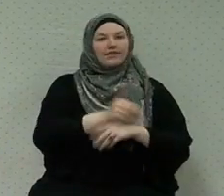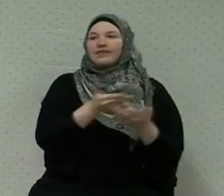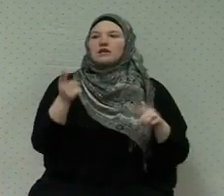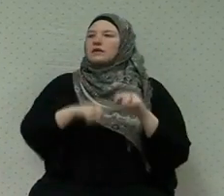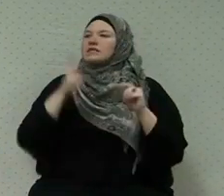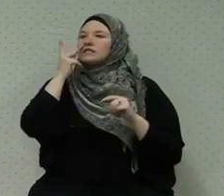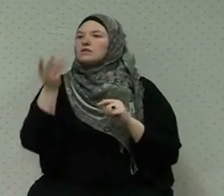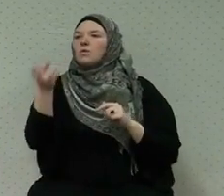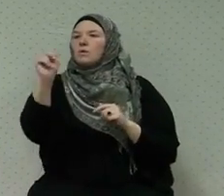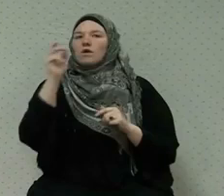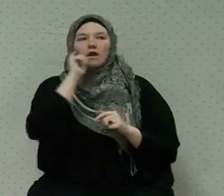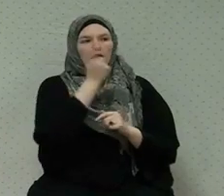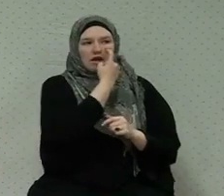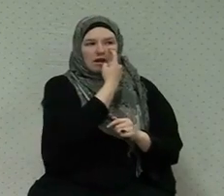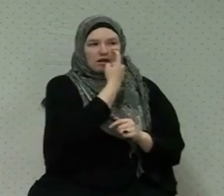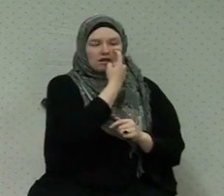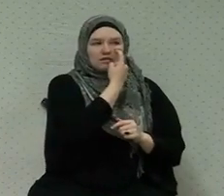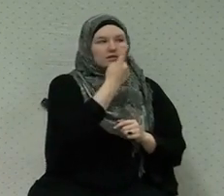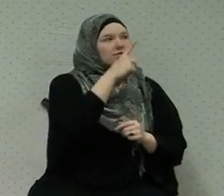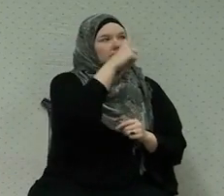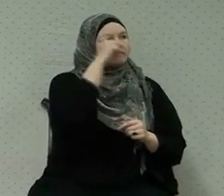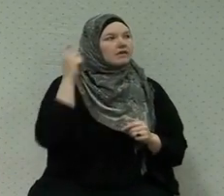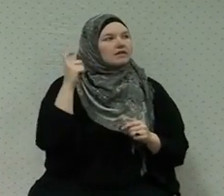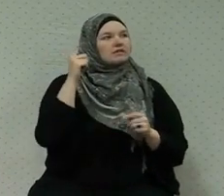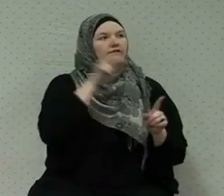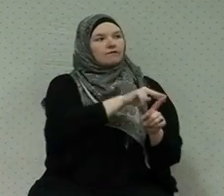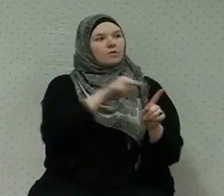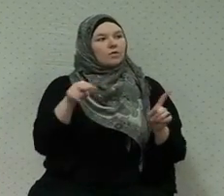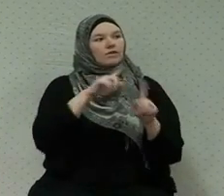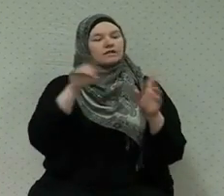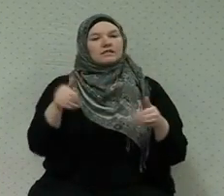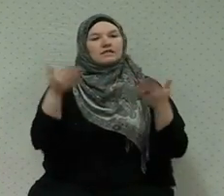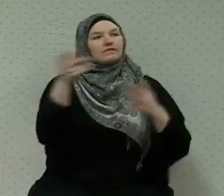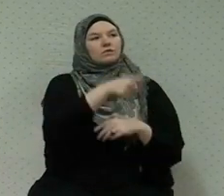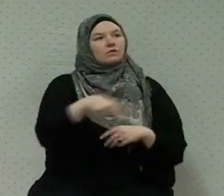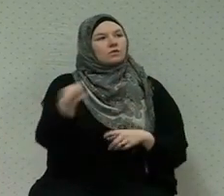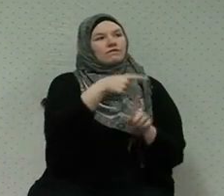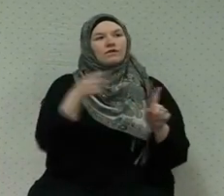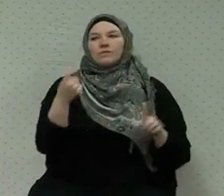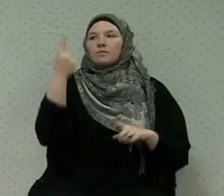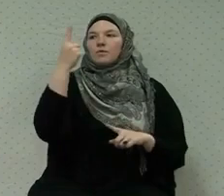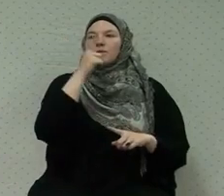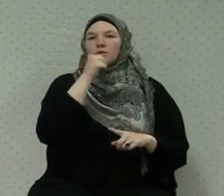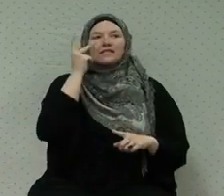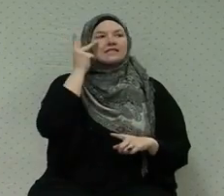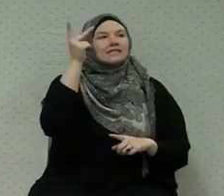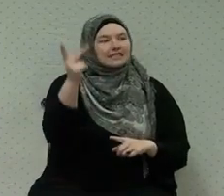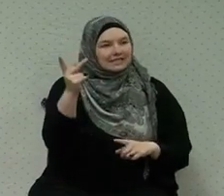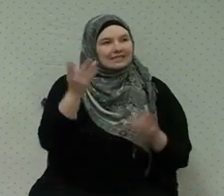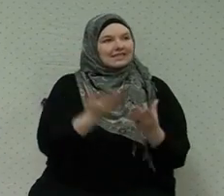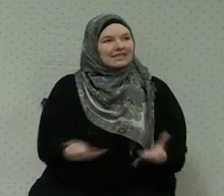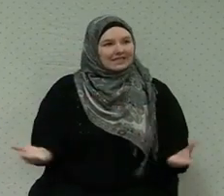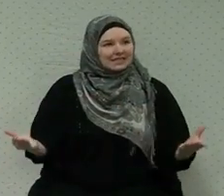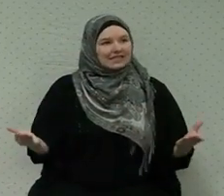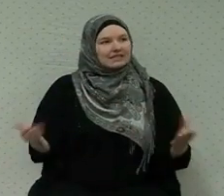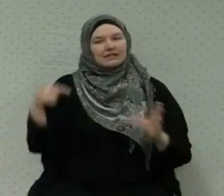Because it's a view that is presented to you from the one who sees things at